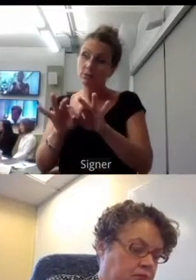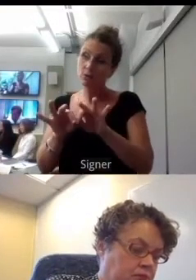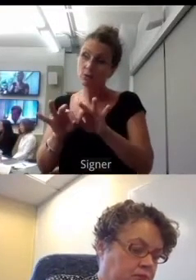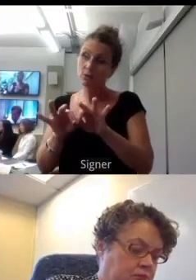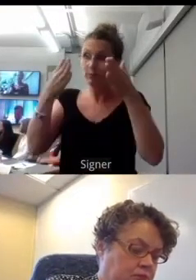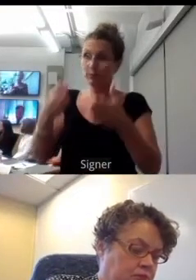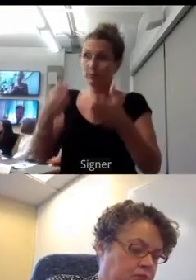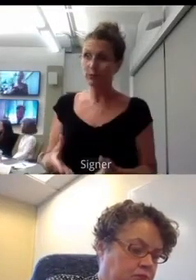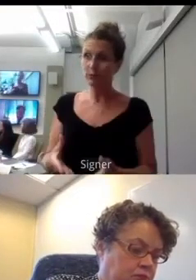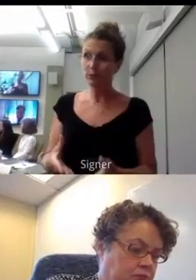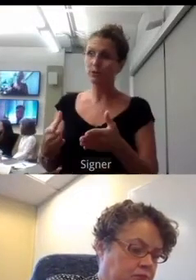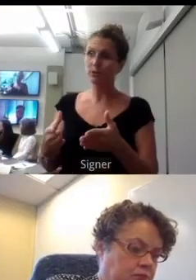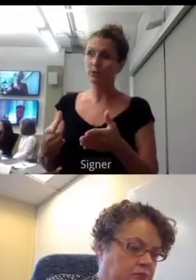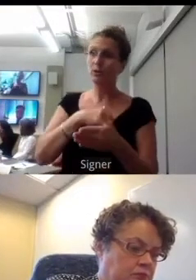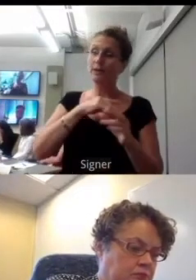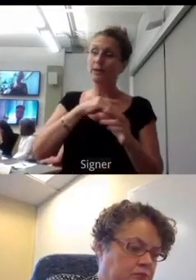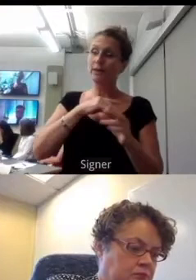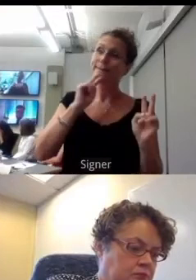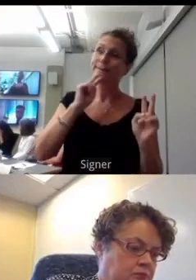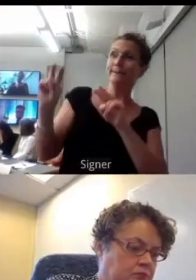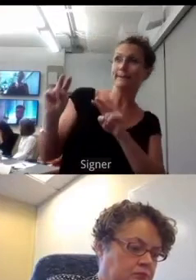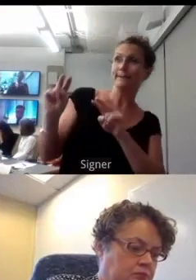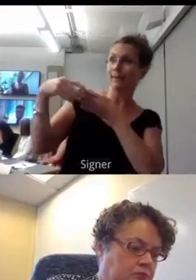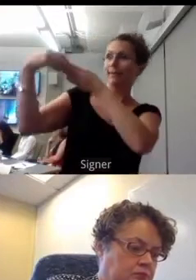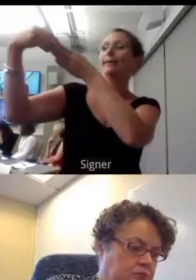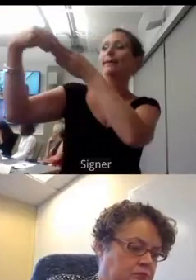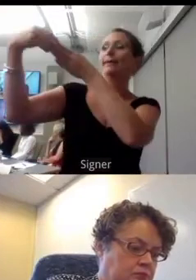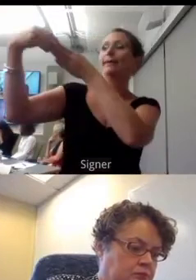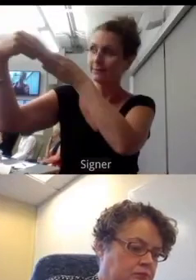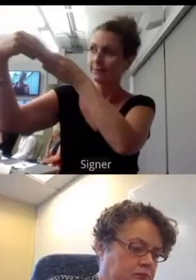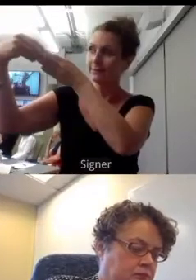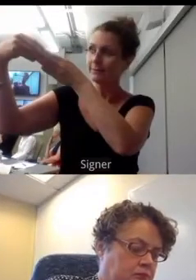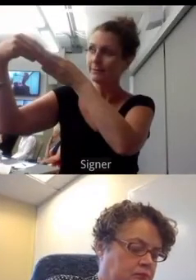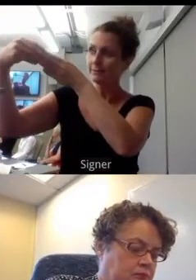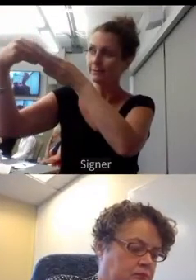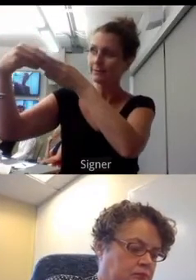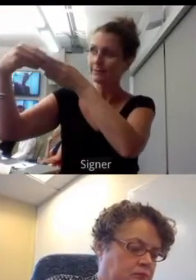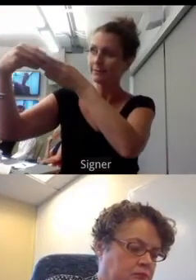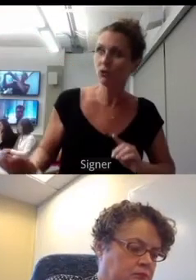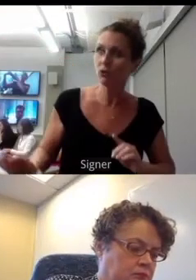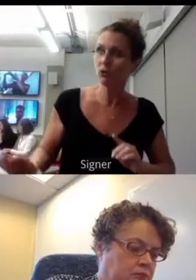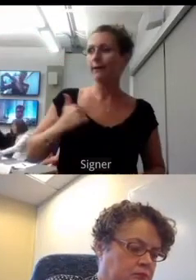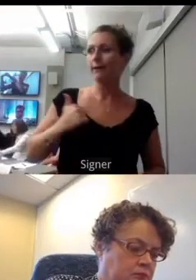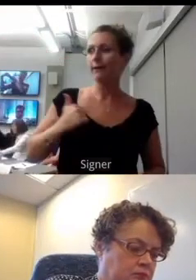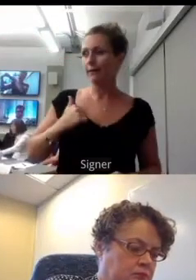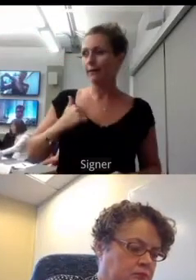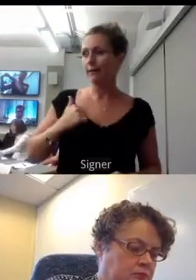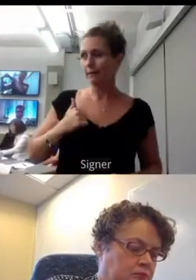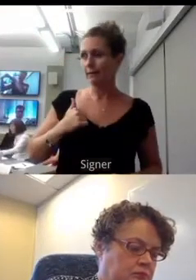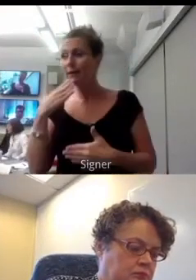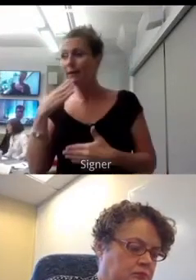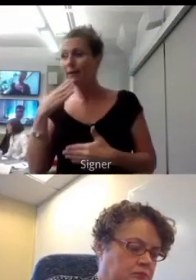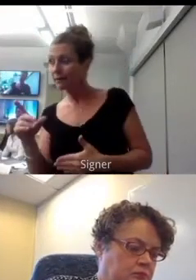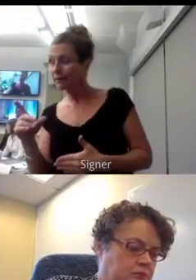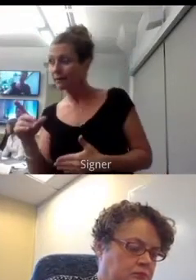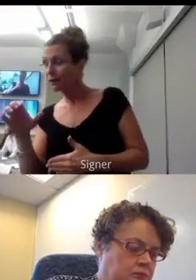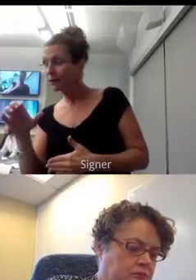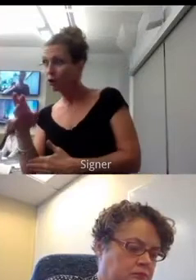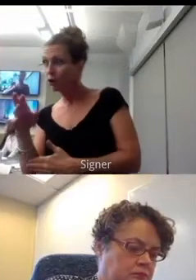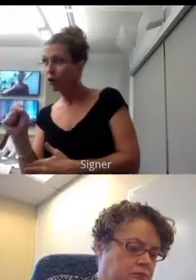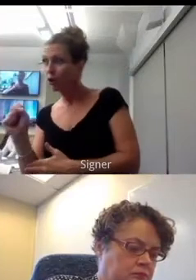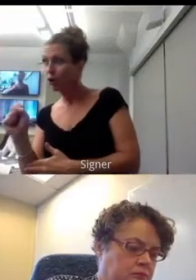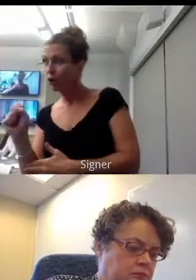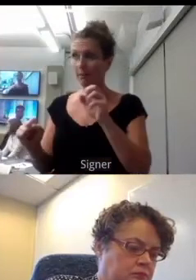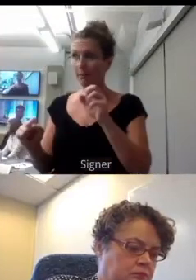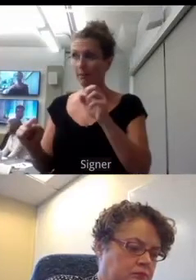that broader discussion across the country. Okay, thank you, Mayo. Again, just to agree with Charles, I